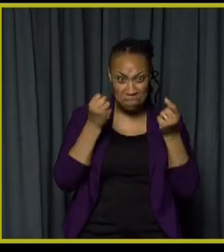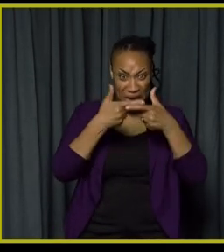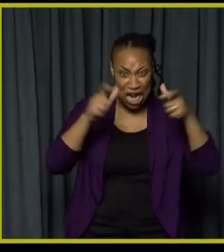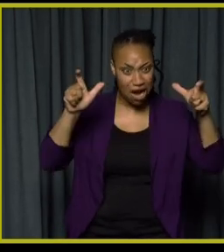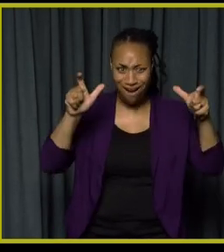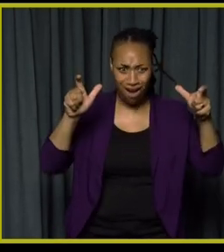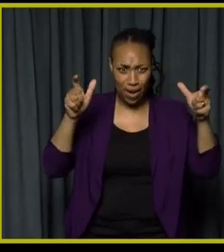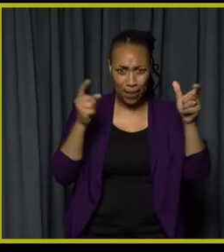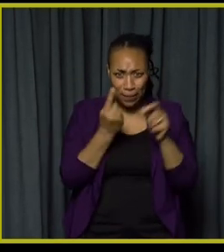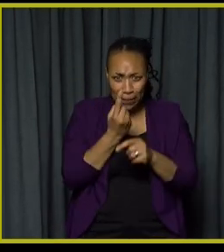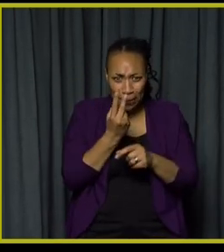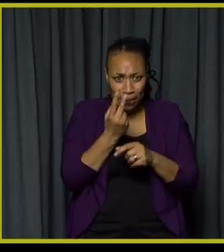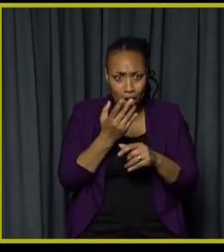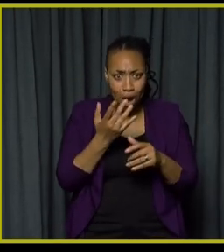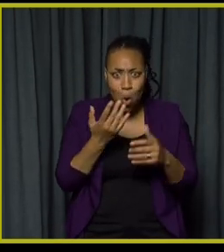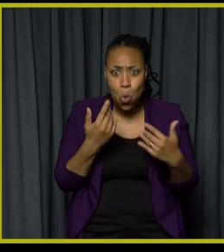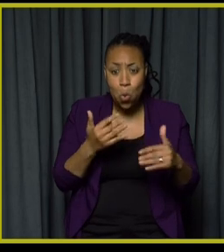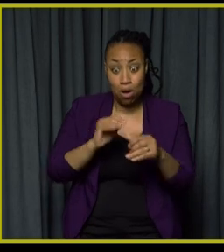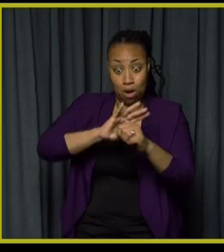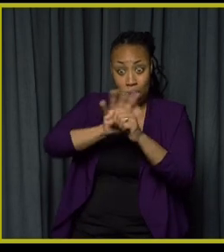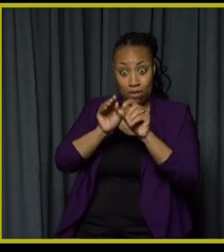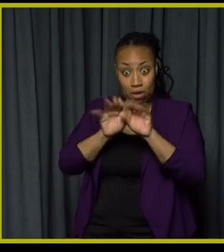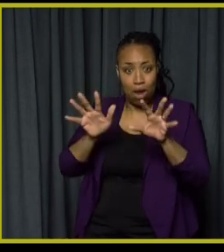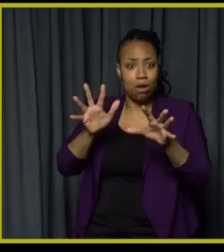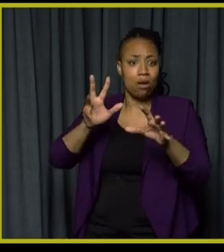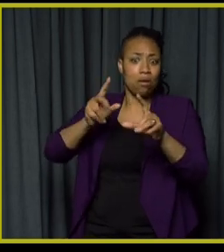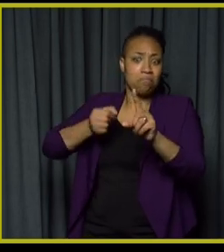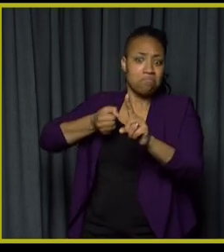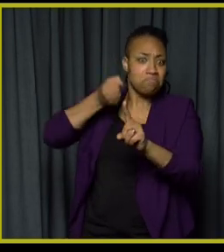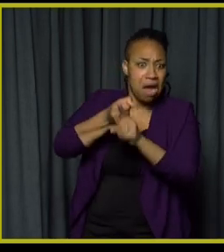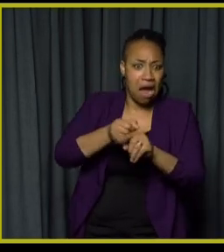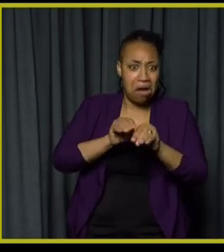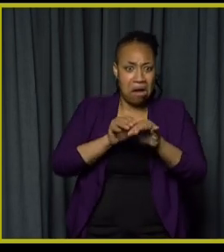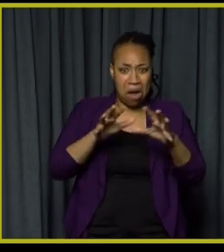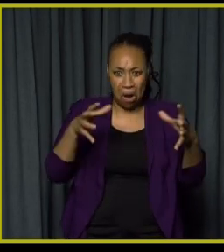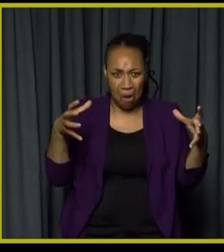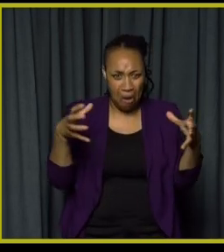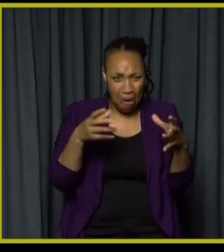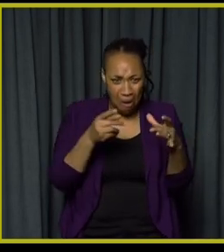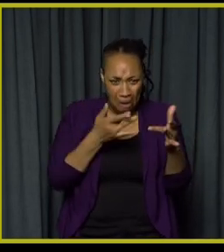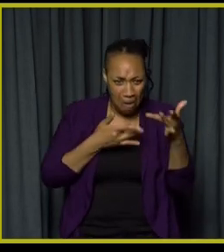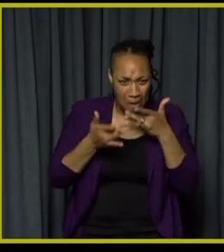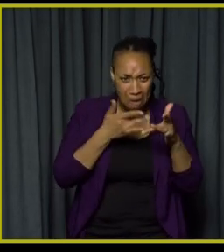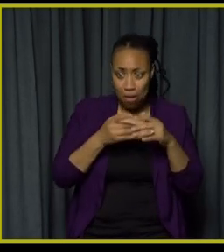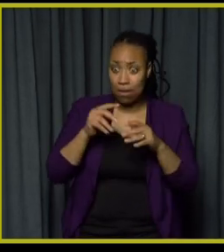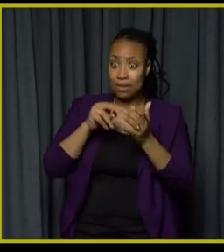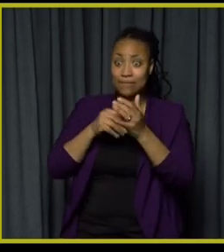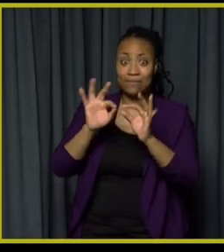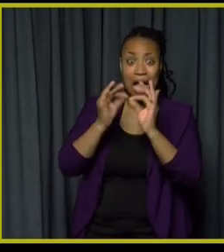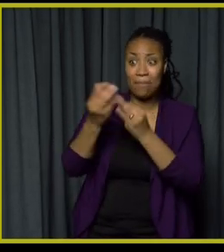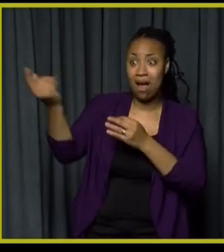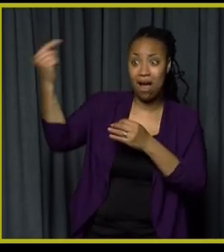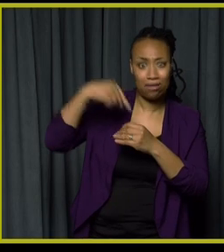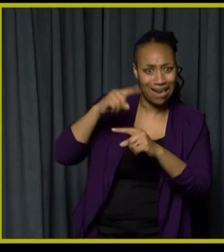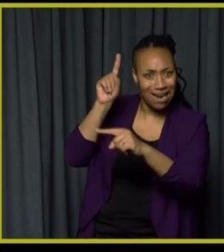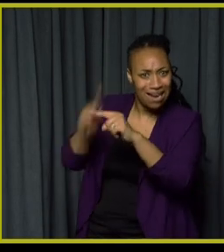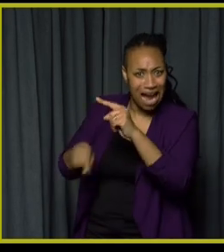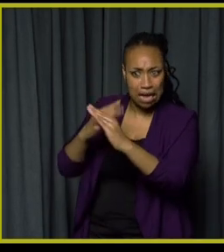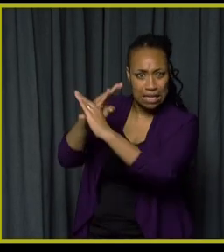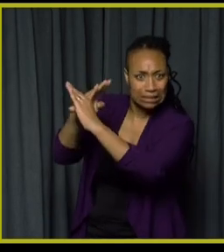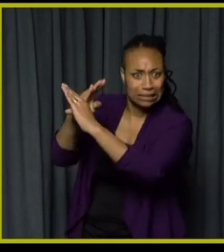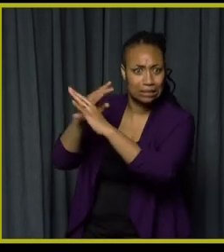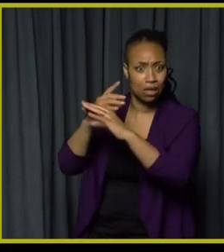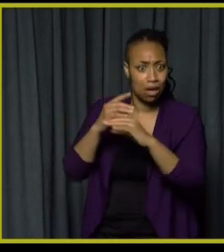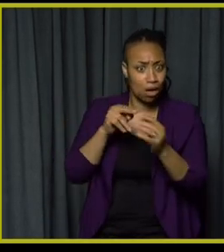hit and families were unable to visit their relatives, nursing home workers became the family for